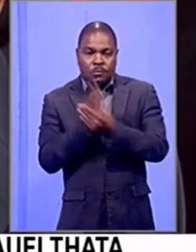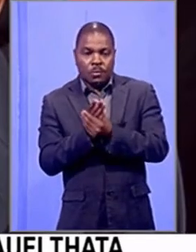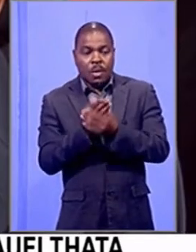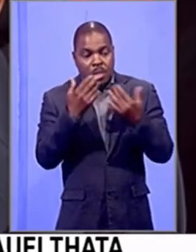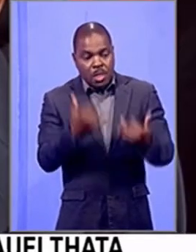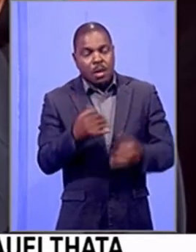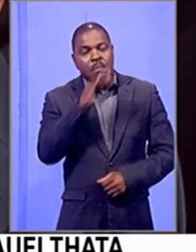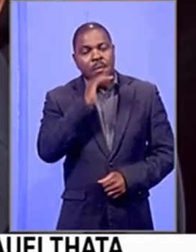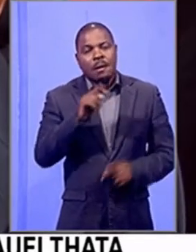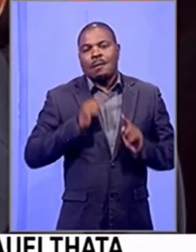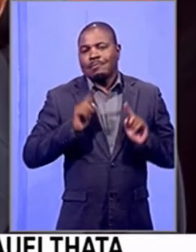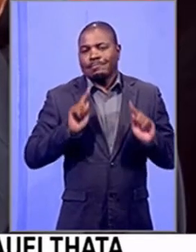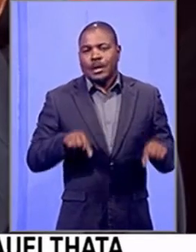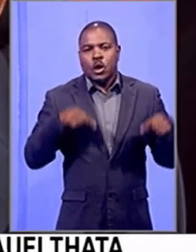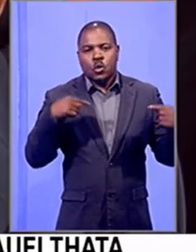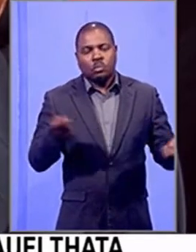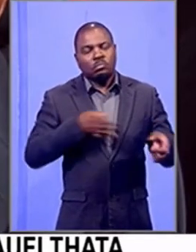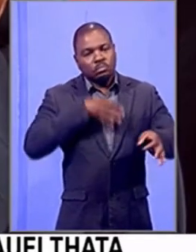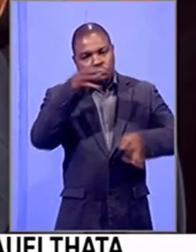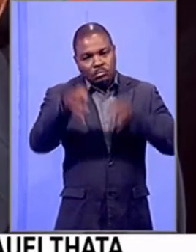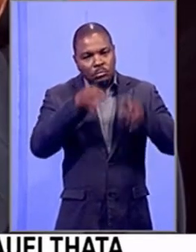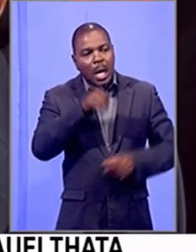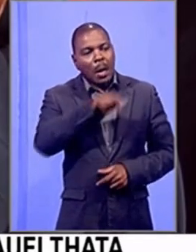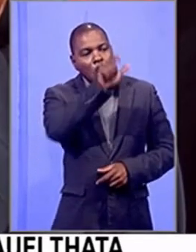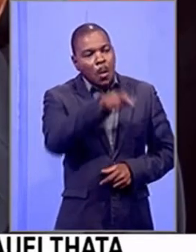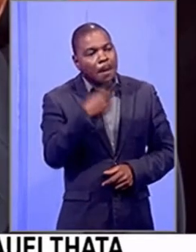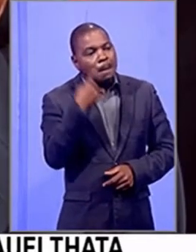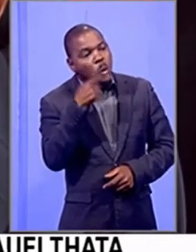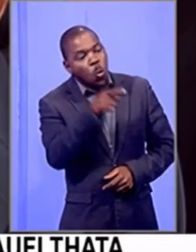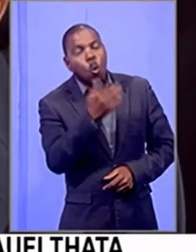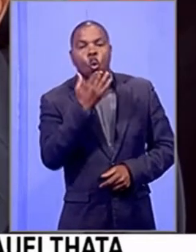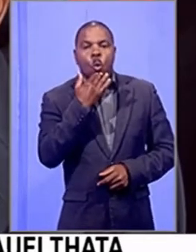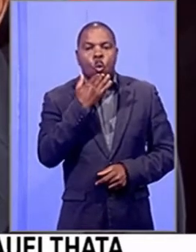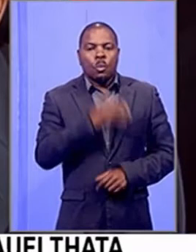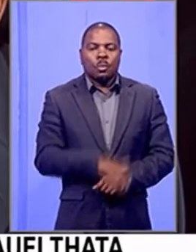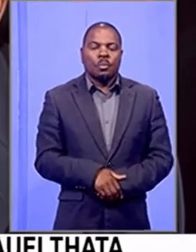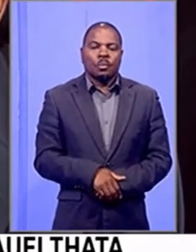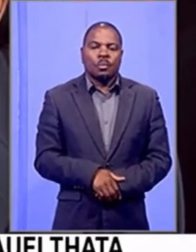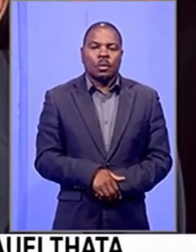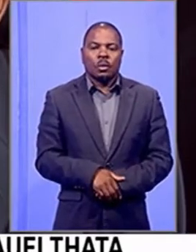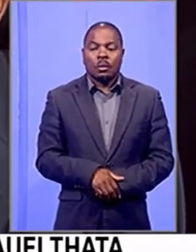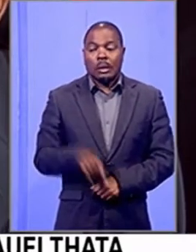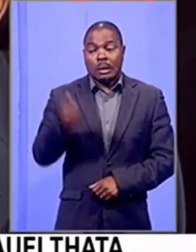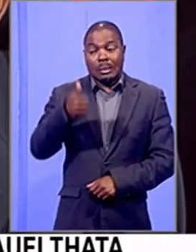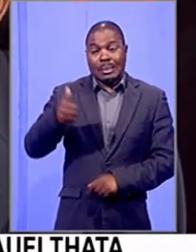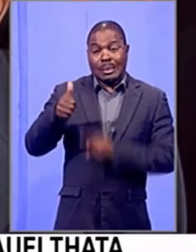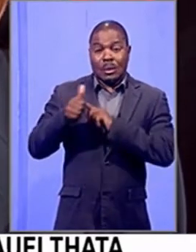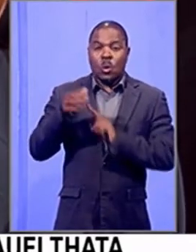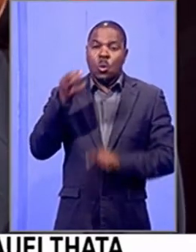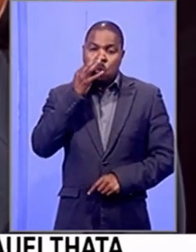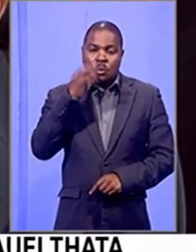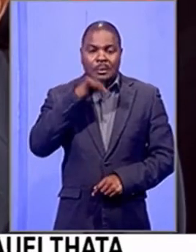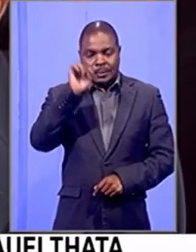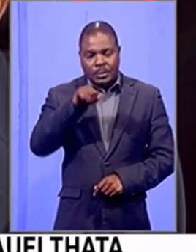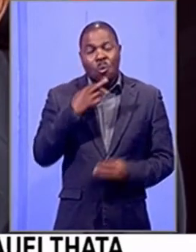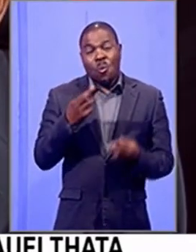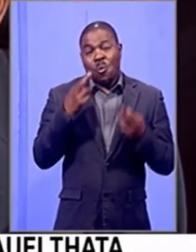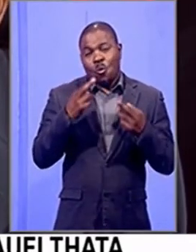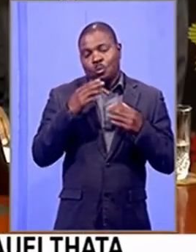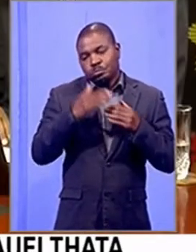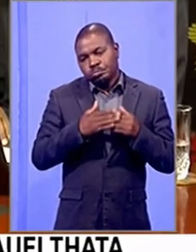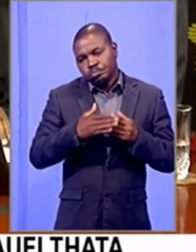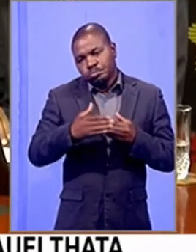mention who is the witness that we have obtained. Mookamedi wa diHawks o koneseditse ka gore o solofela fa batlatla